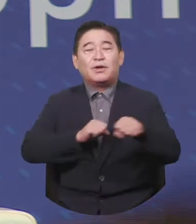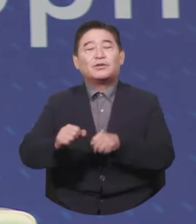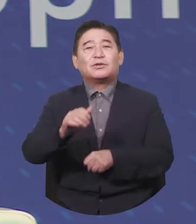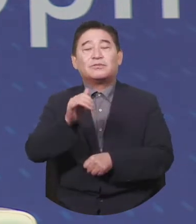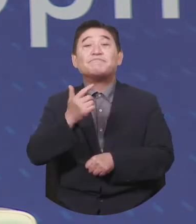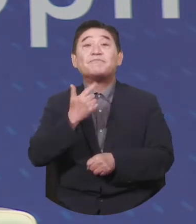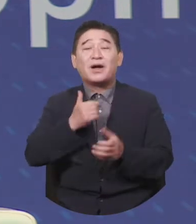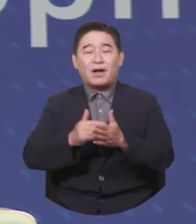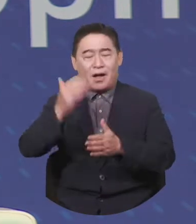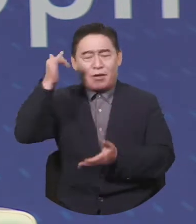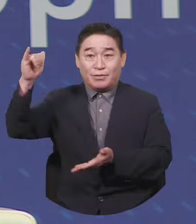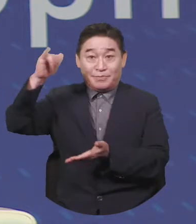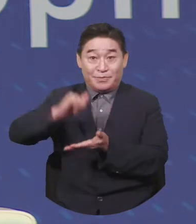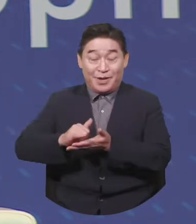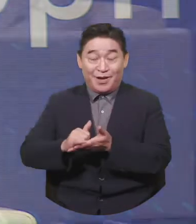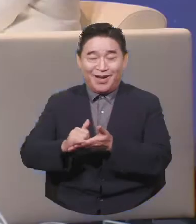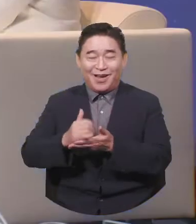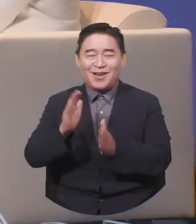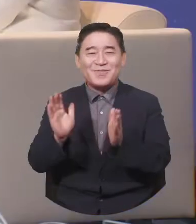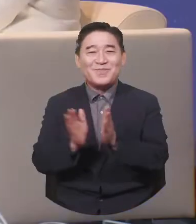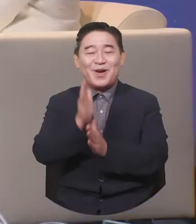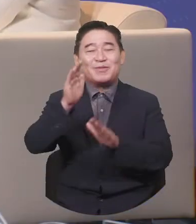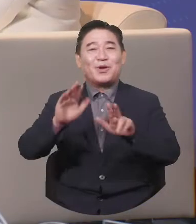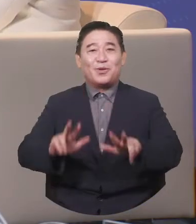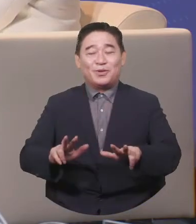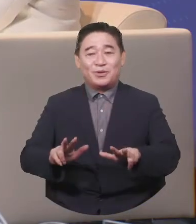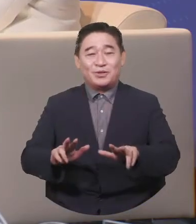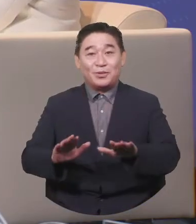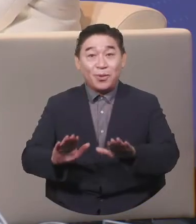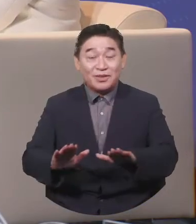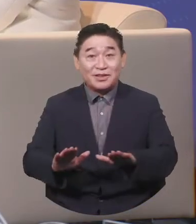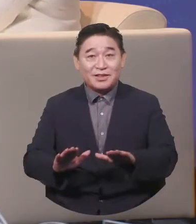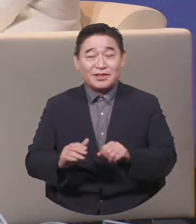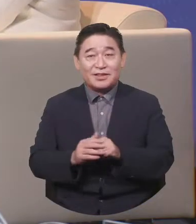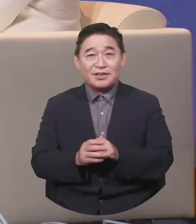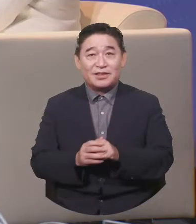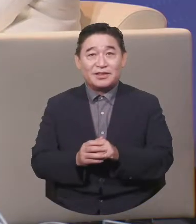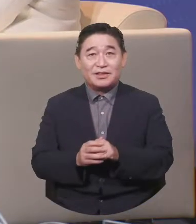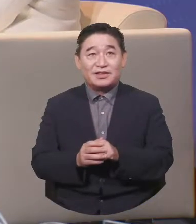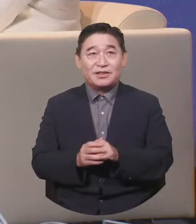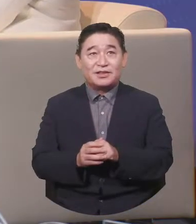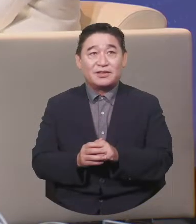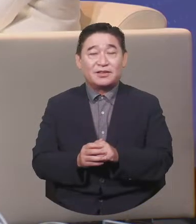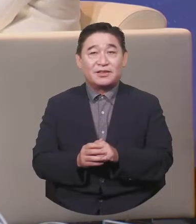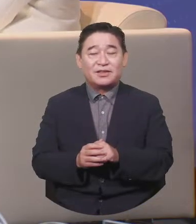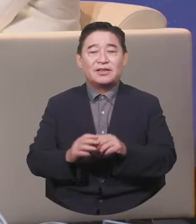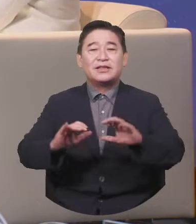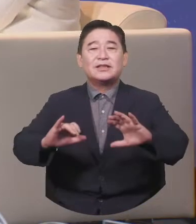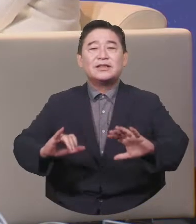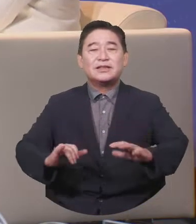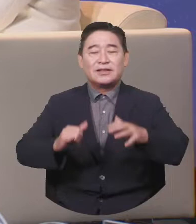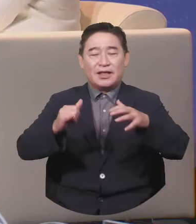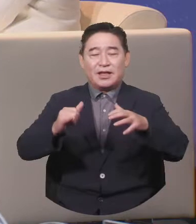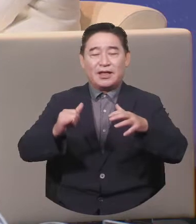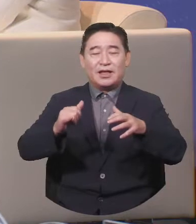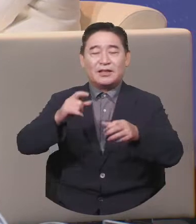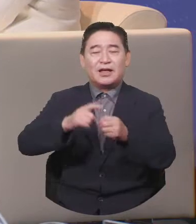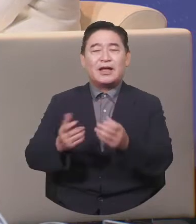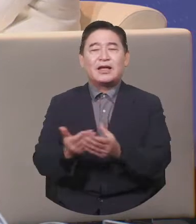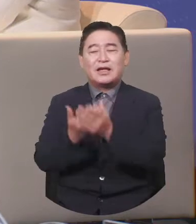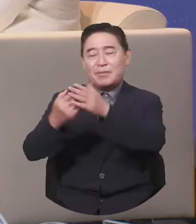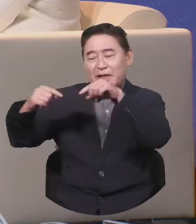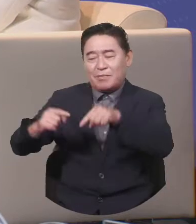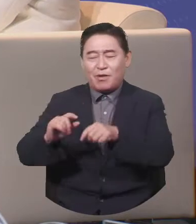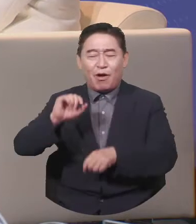So he will talk about some of the big issue, the global challenge and then development cooperation. And